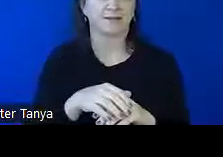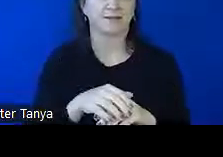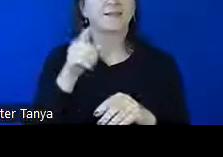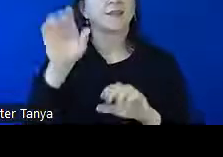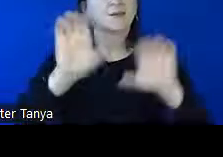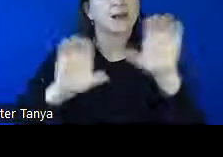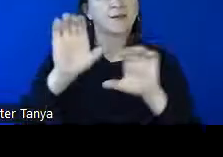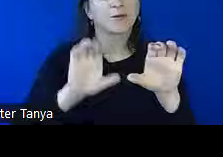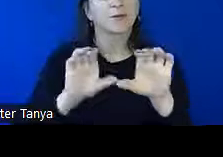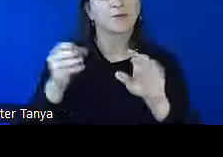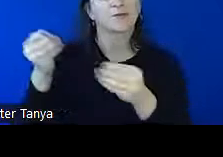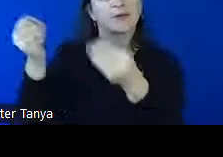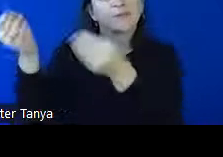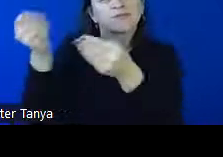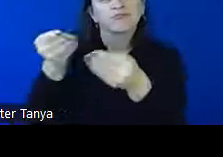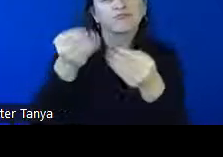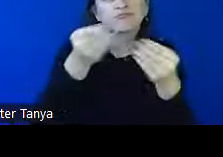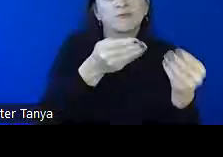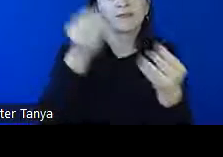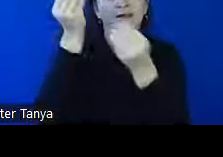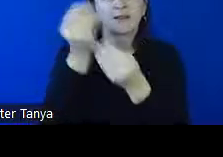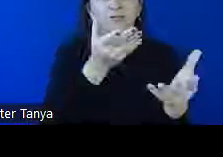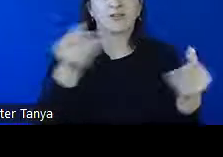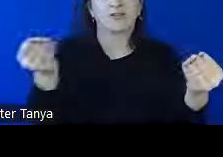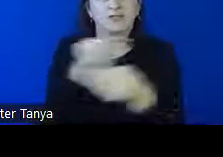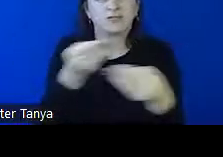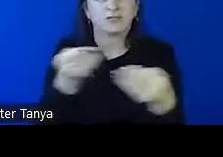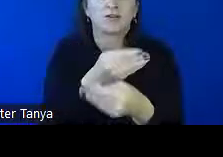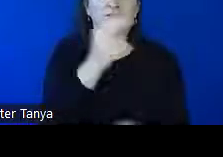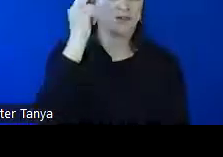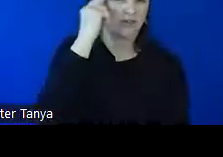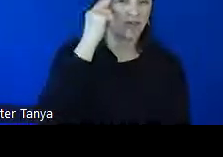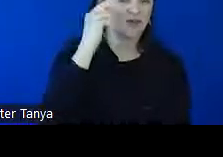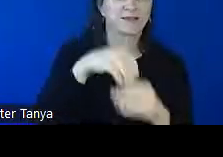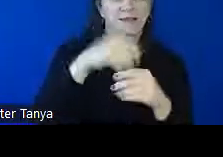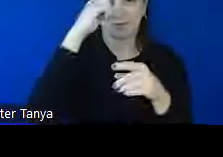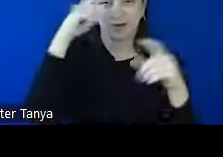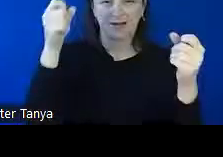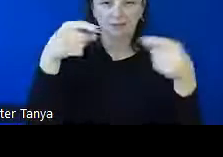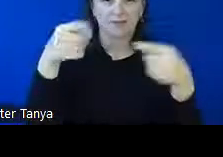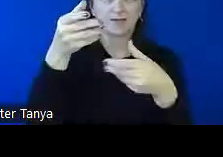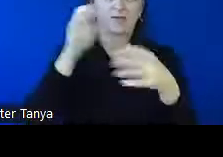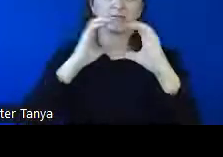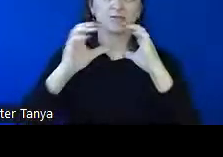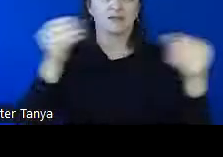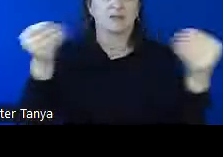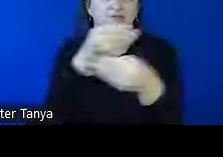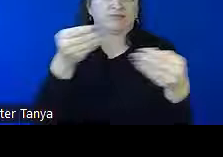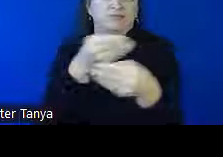chemical messengers and they send information between neurons in the brain. This communication is important in